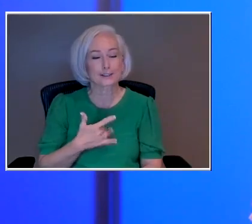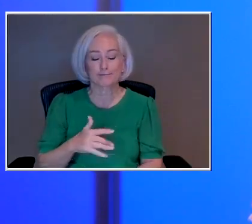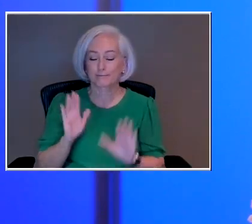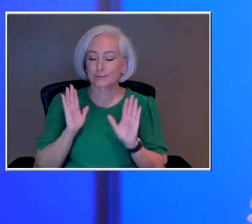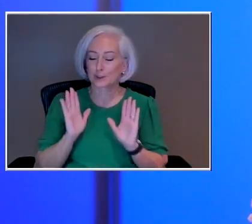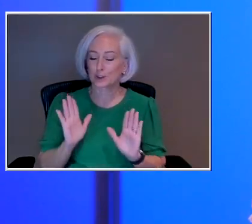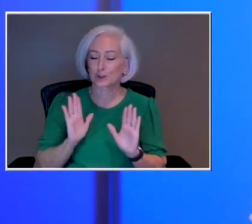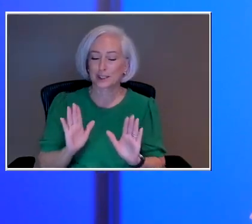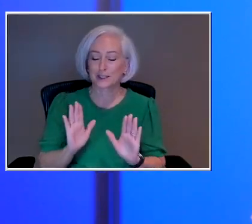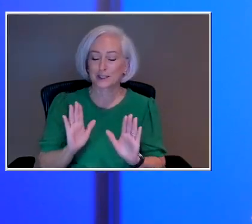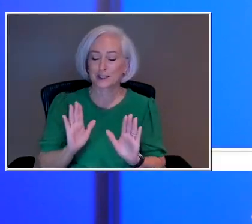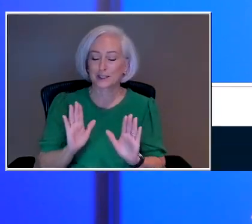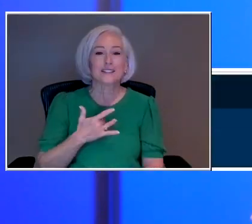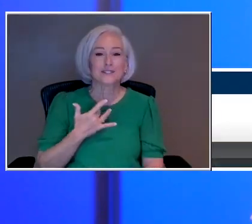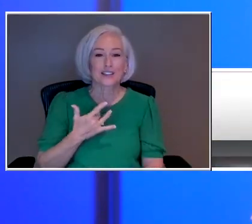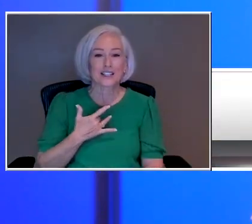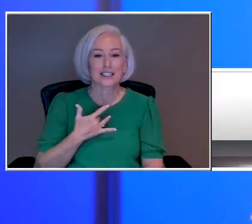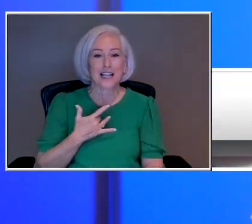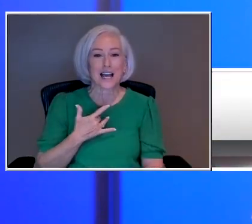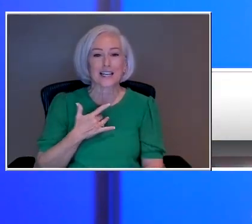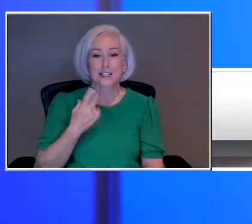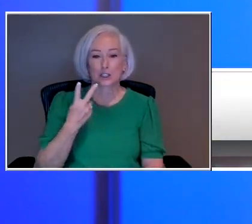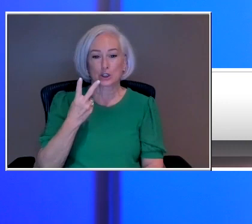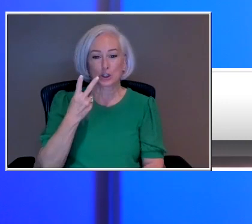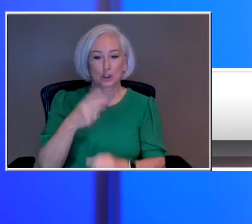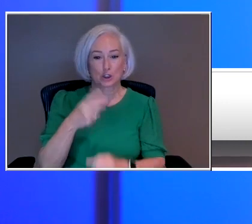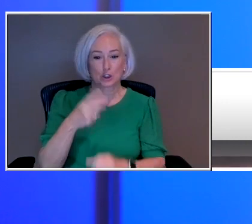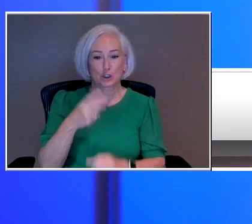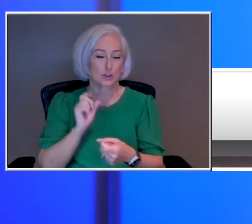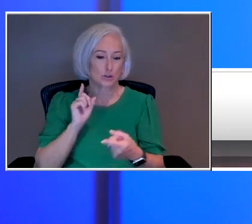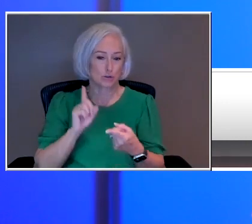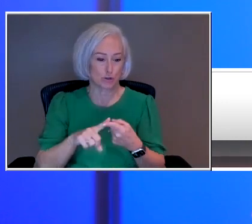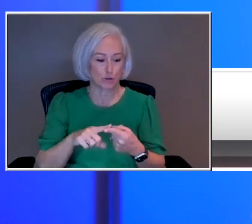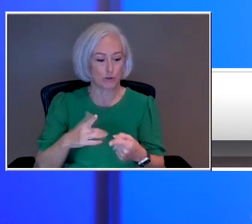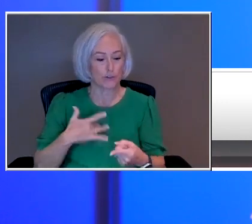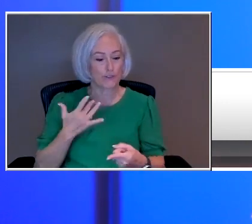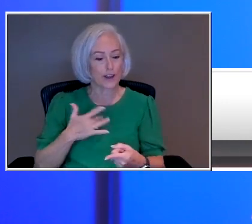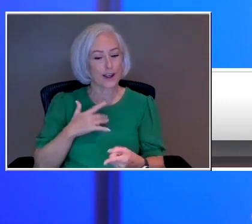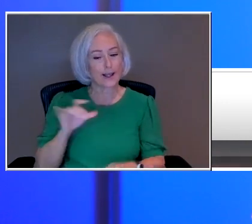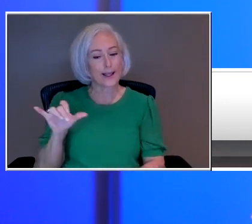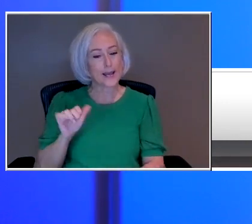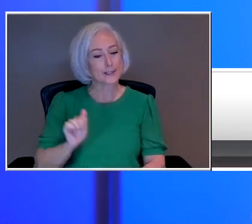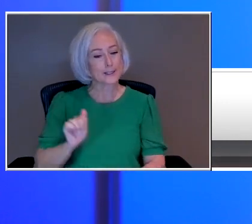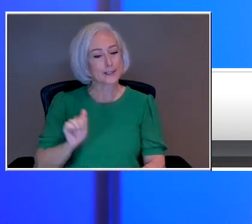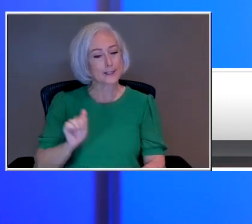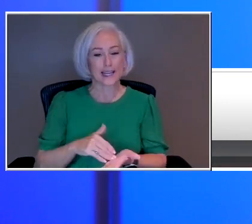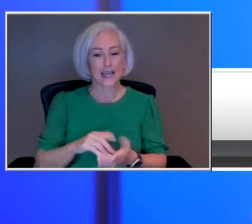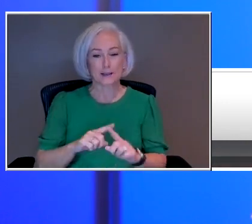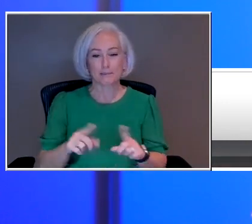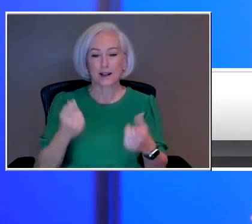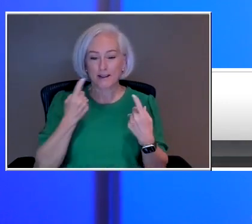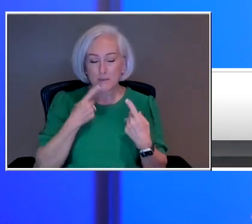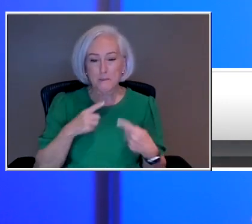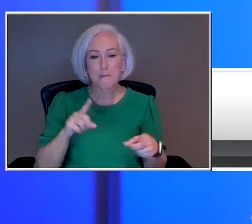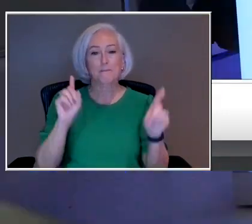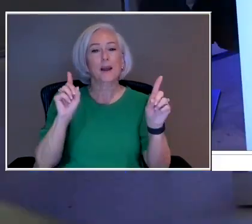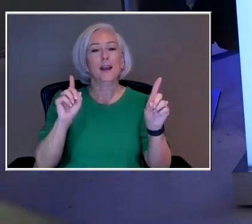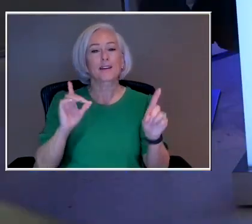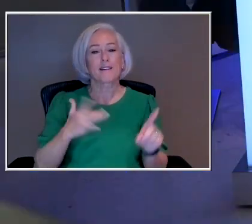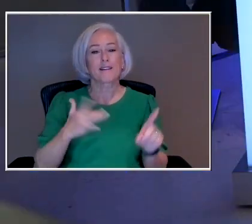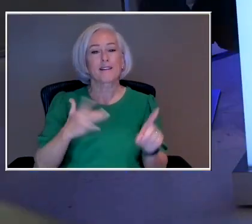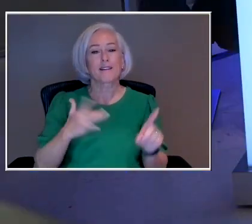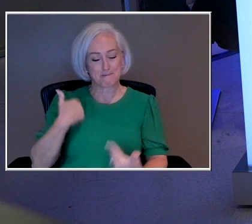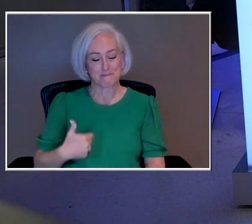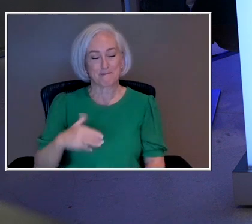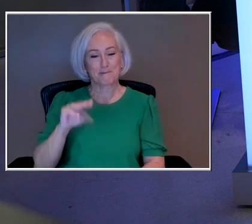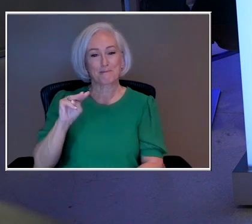it probably took about 2 years to get back to my old self again, but finally I feel like me again. Yeah, you said it was just kind